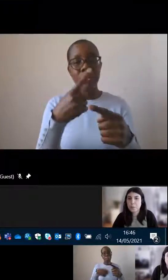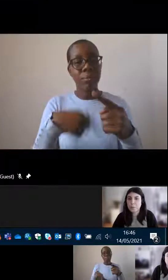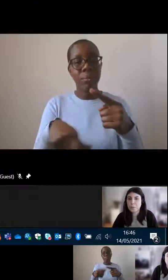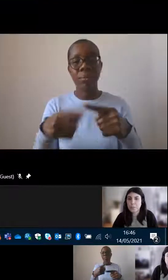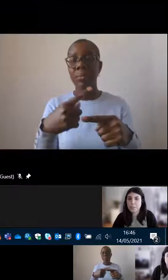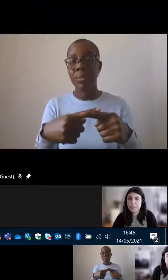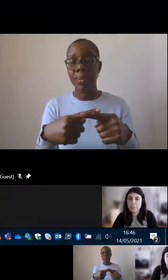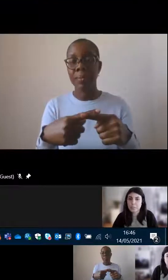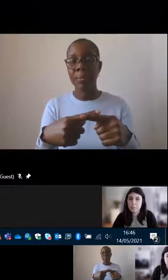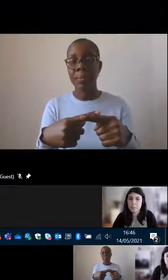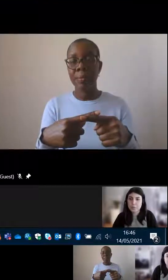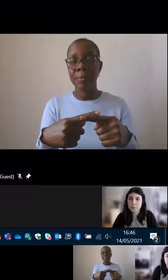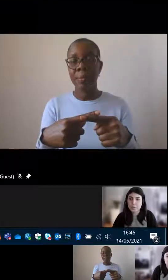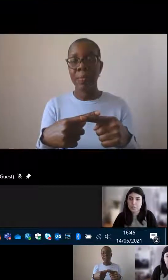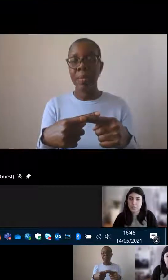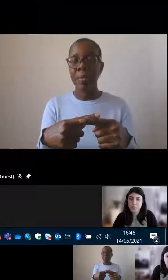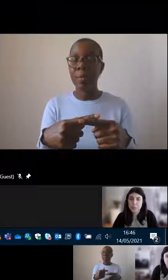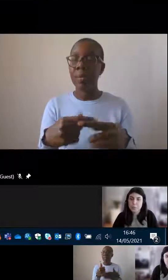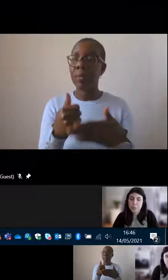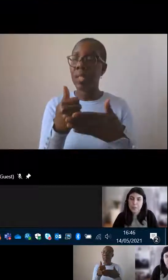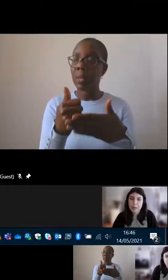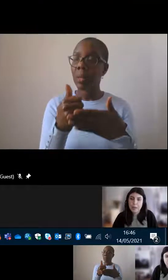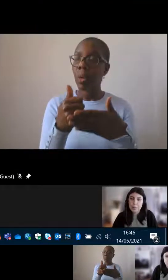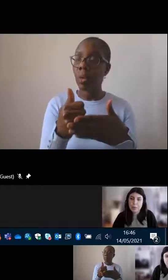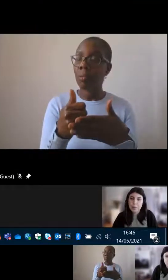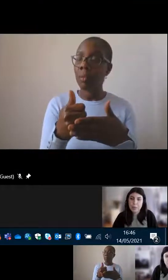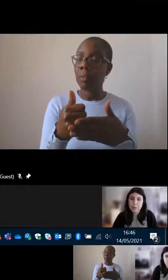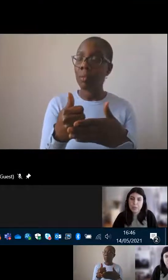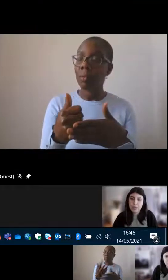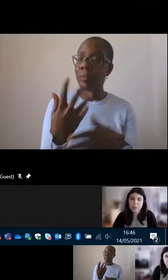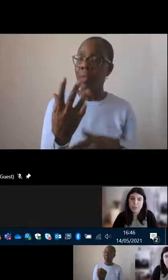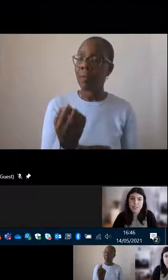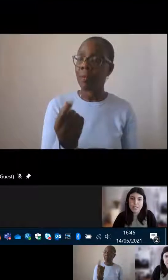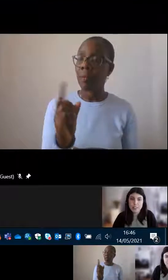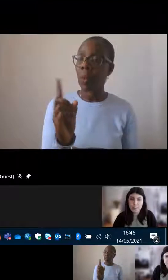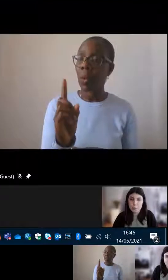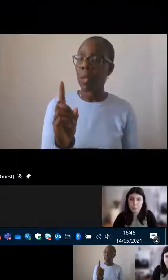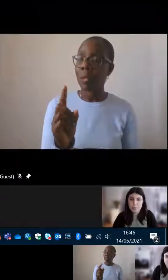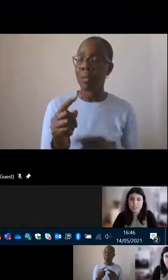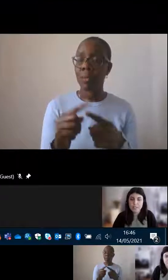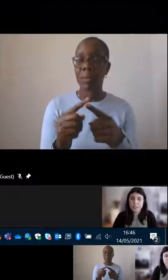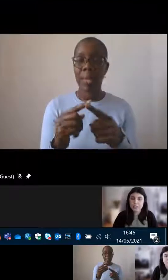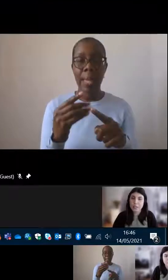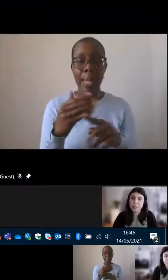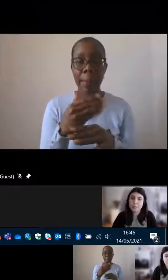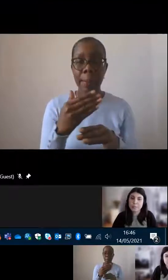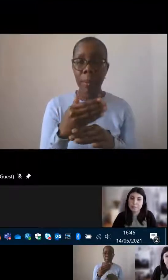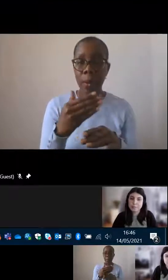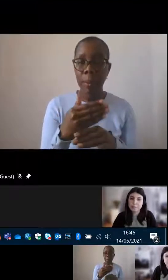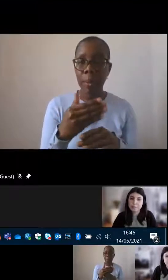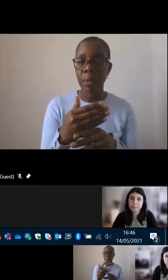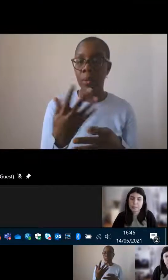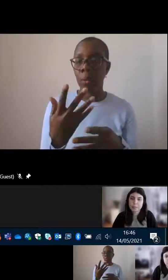what support is available? What about unemployment or loss of income this last